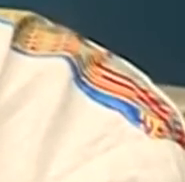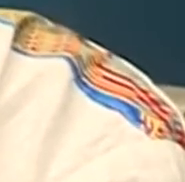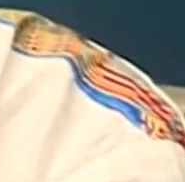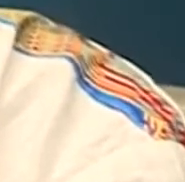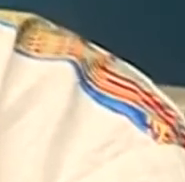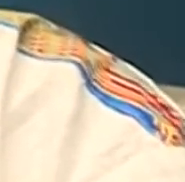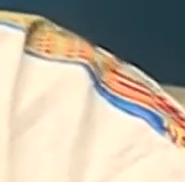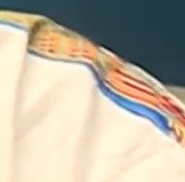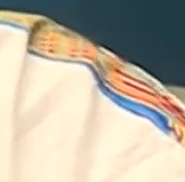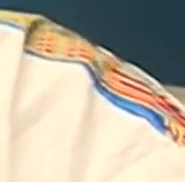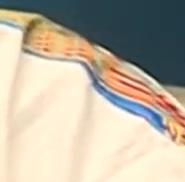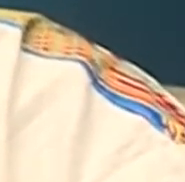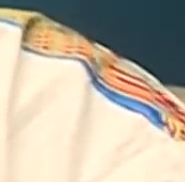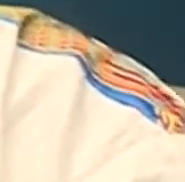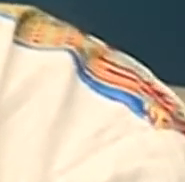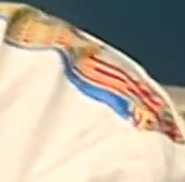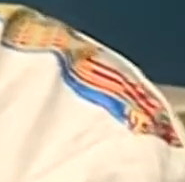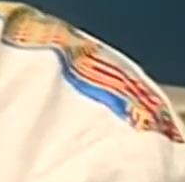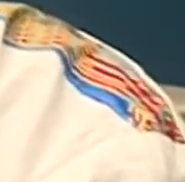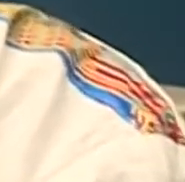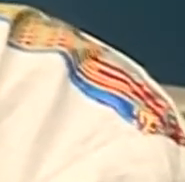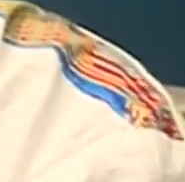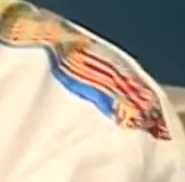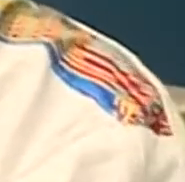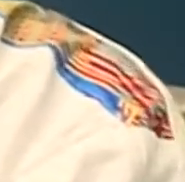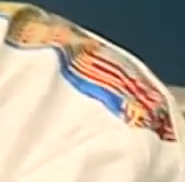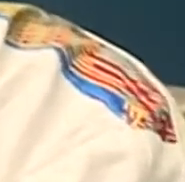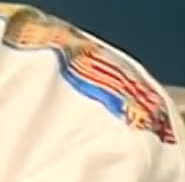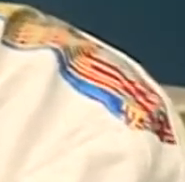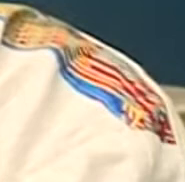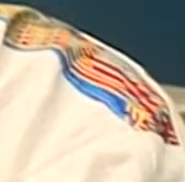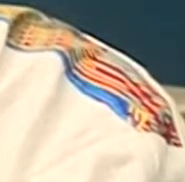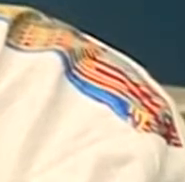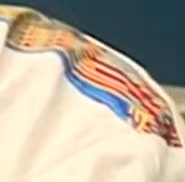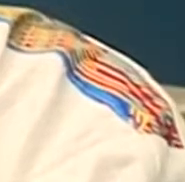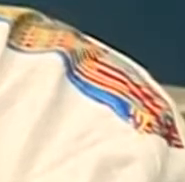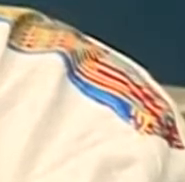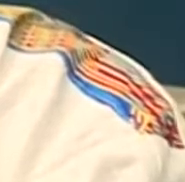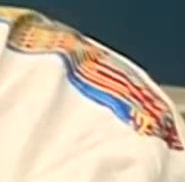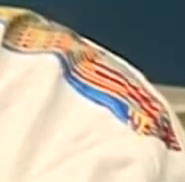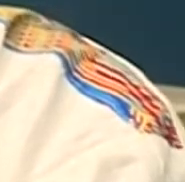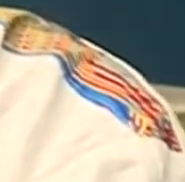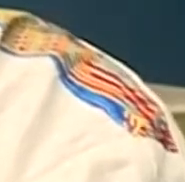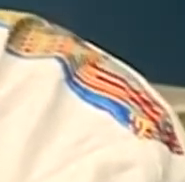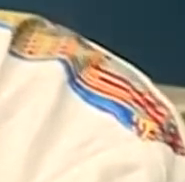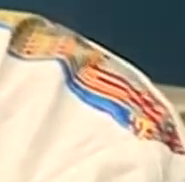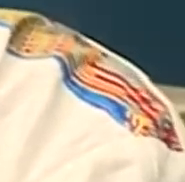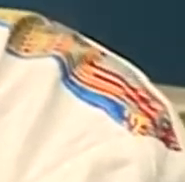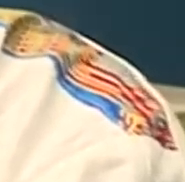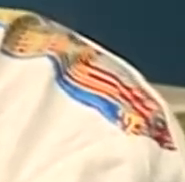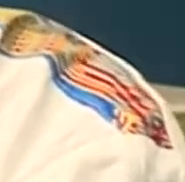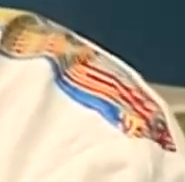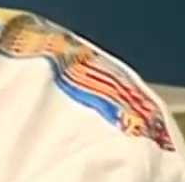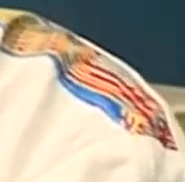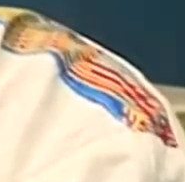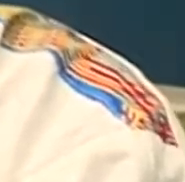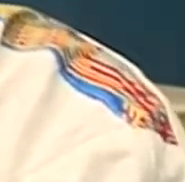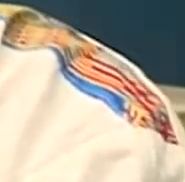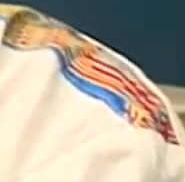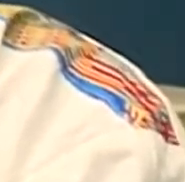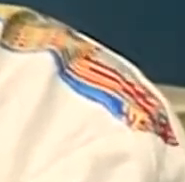mastered what I've been longing for, art, I just thought, of course, you guys have been saying I'm